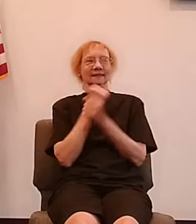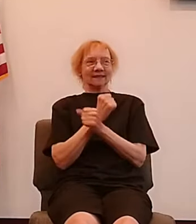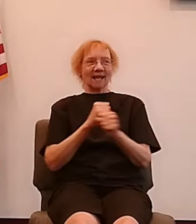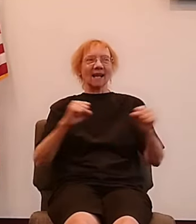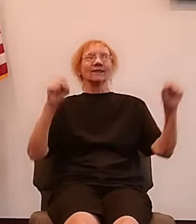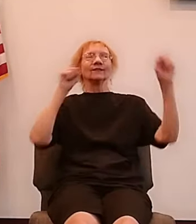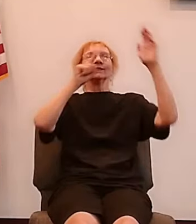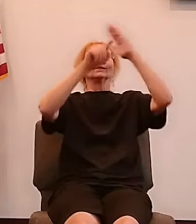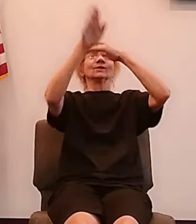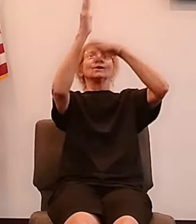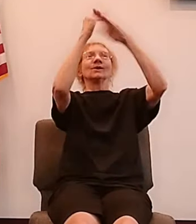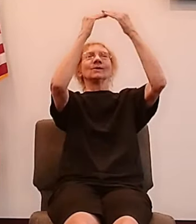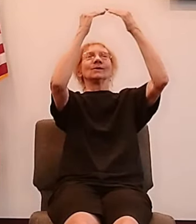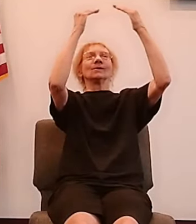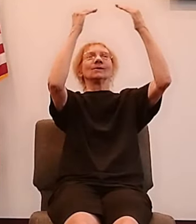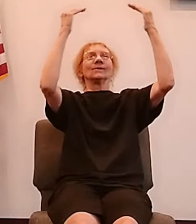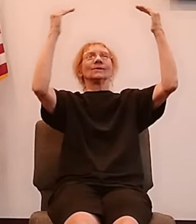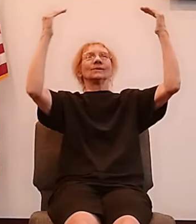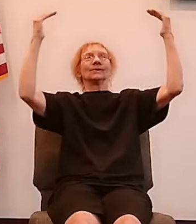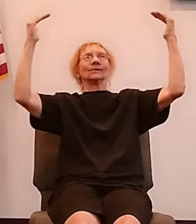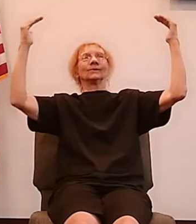safe to shore,